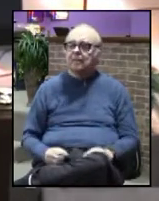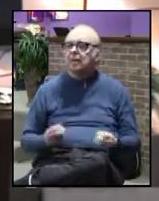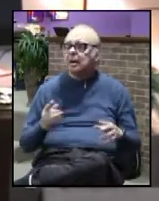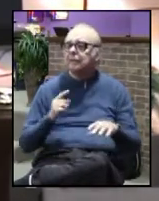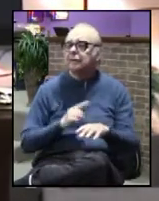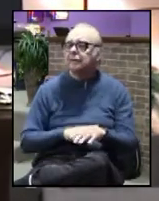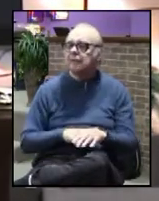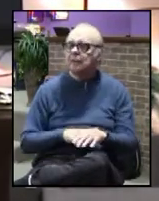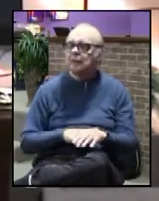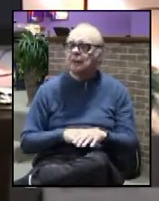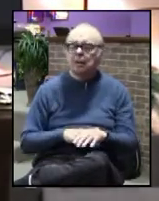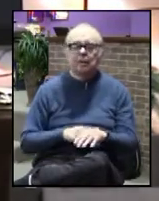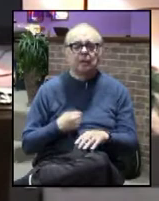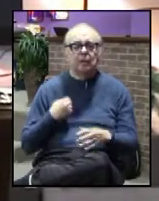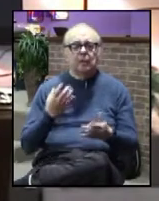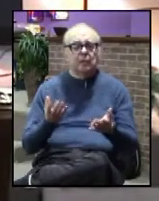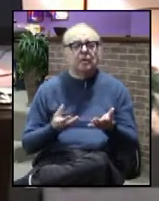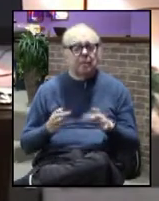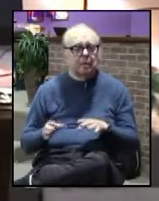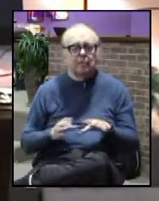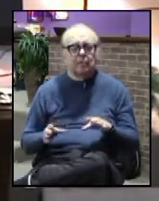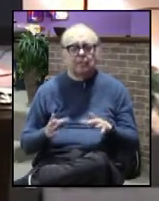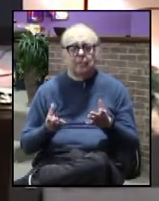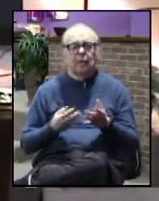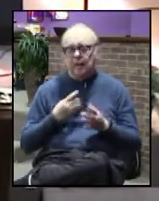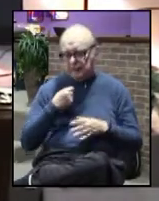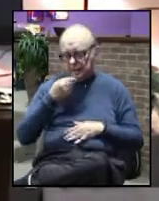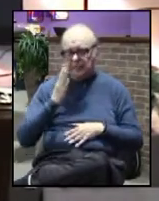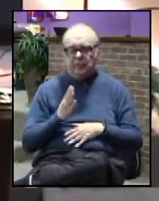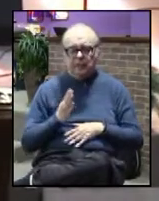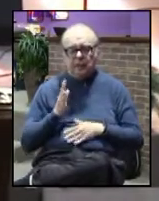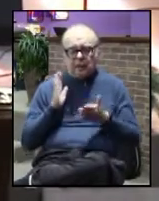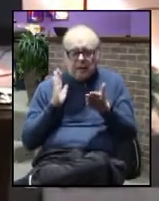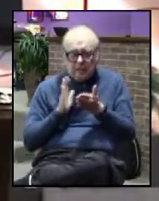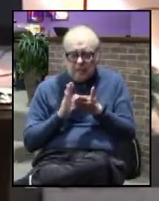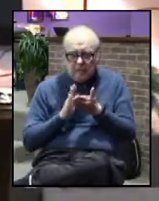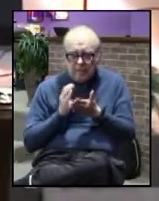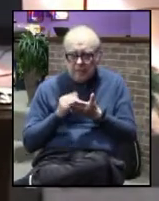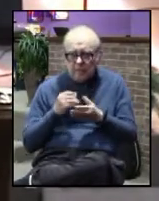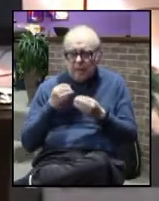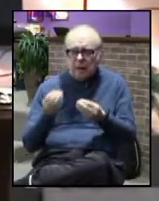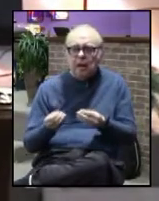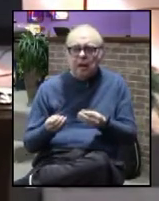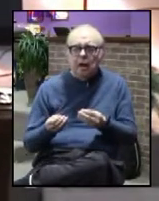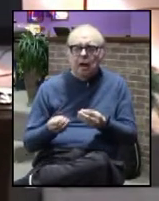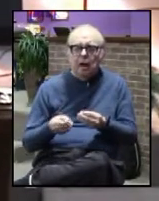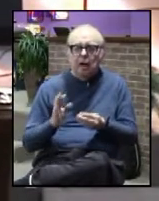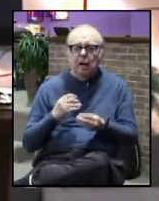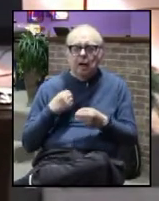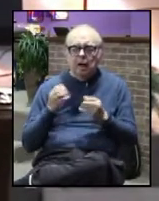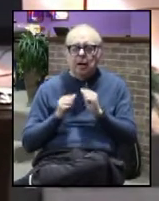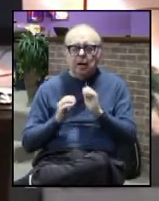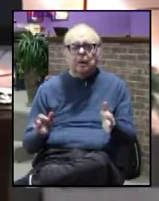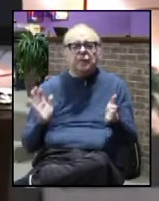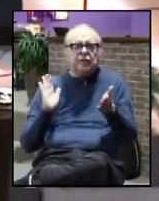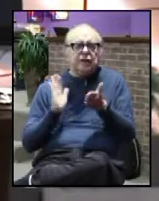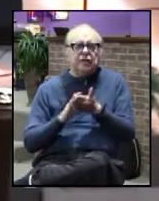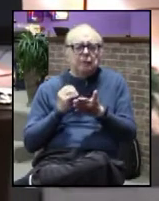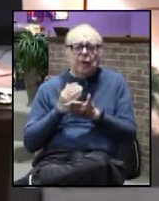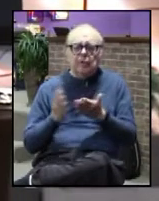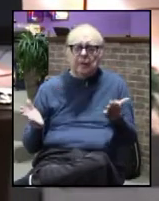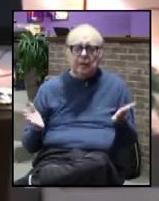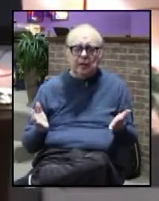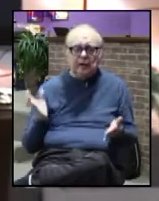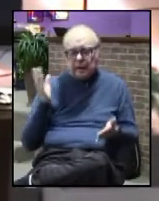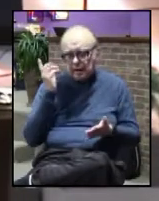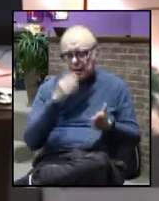So many times, what we want to do is we want to say, God, here's a little bit that I'm going to give you, and God, just bless that, would you? And